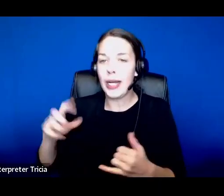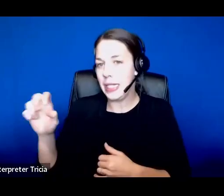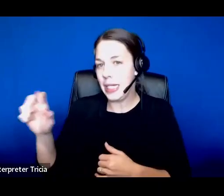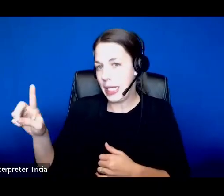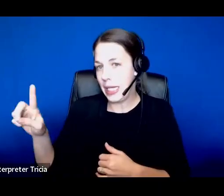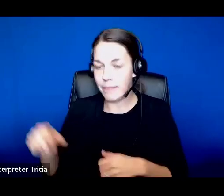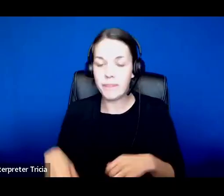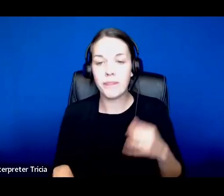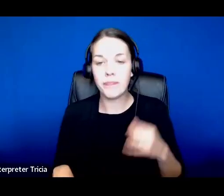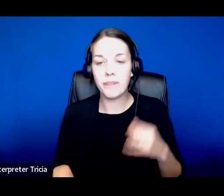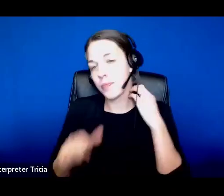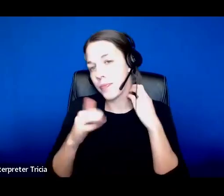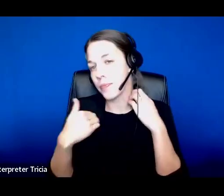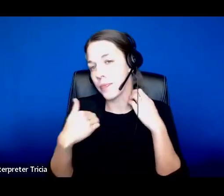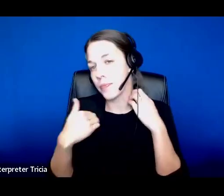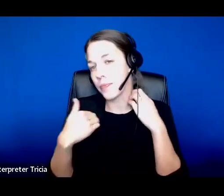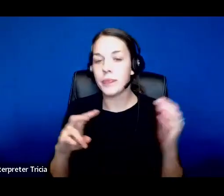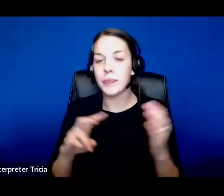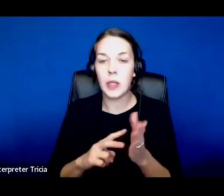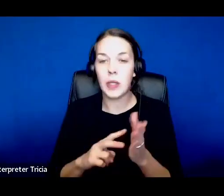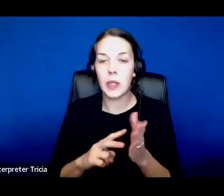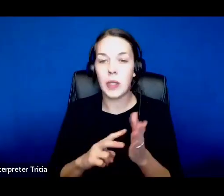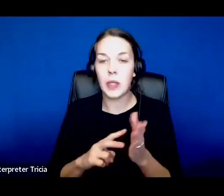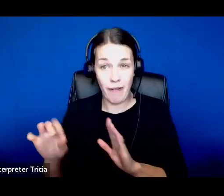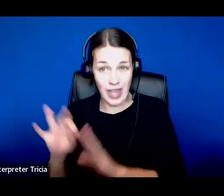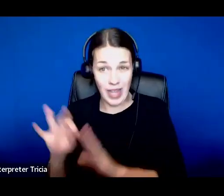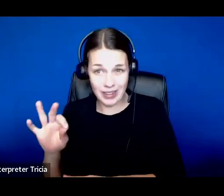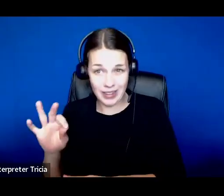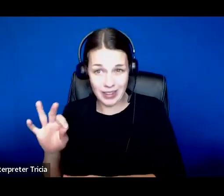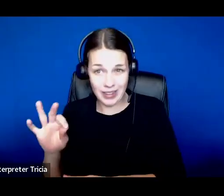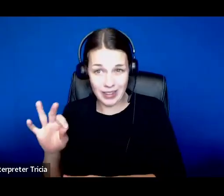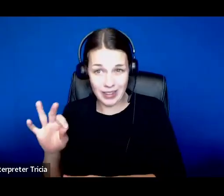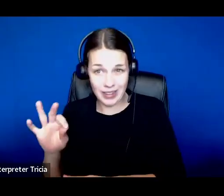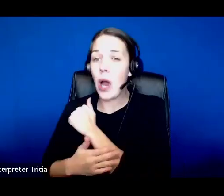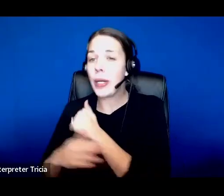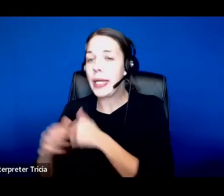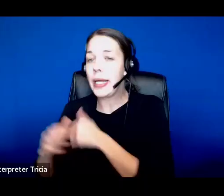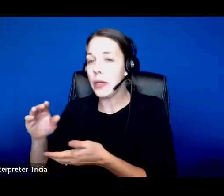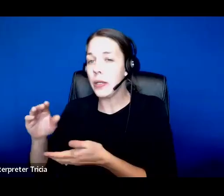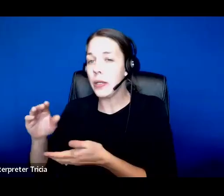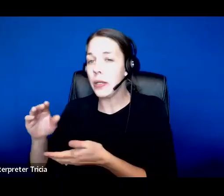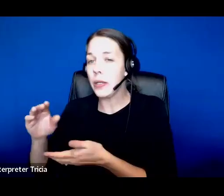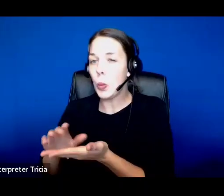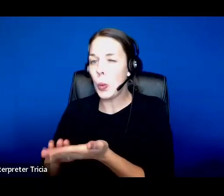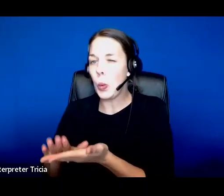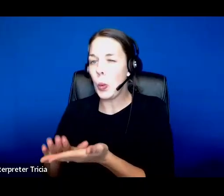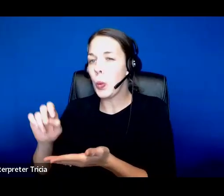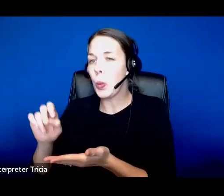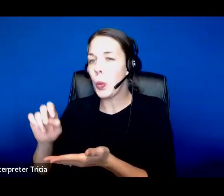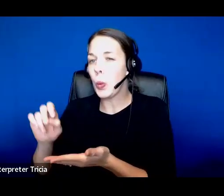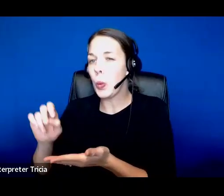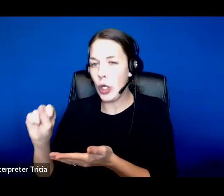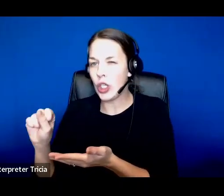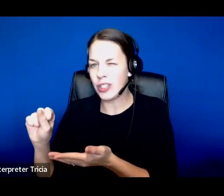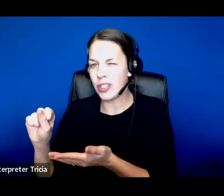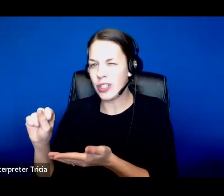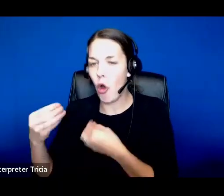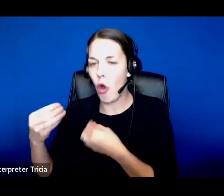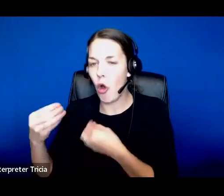you don't have it, you can often find it at the county recorder's office. They make a copy for you.